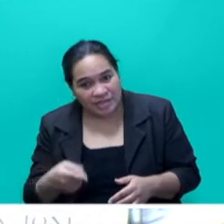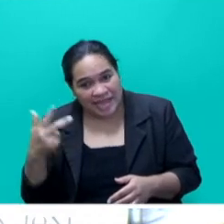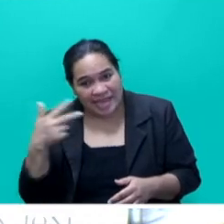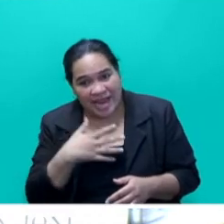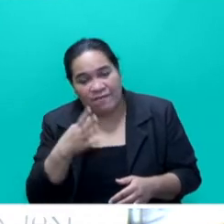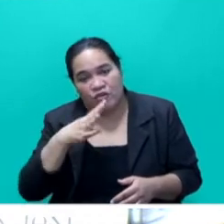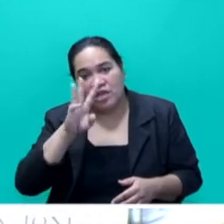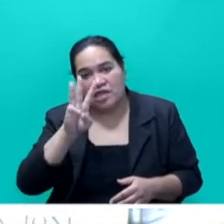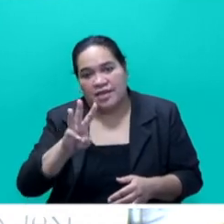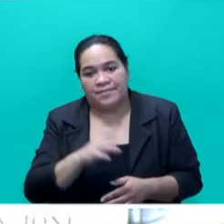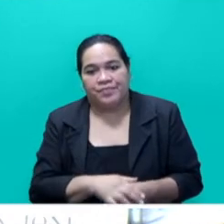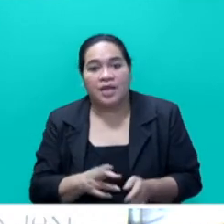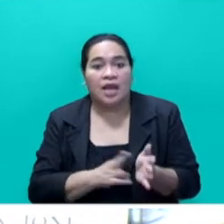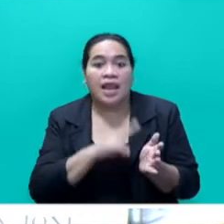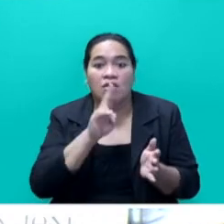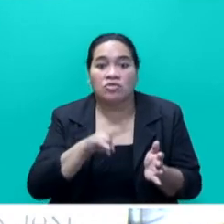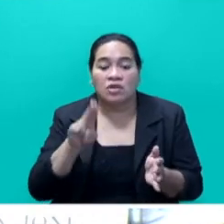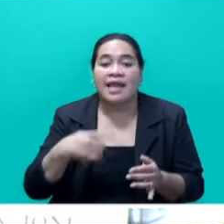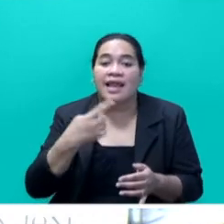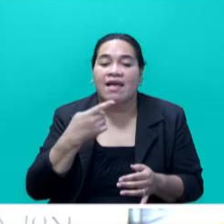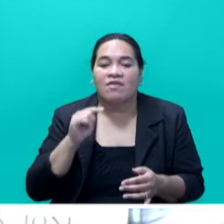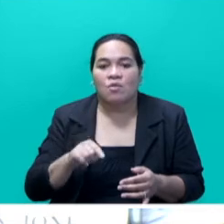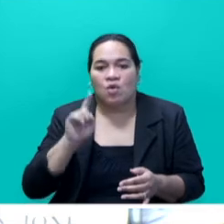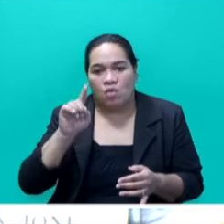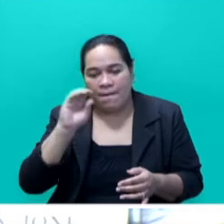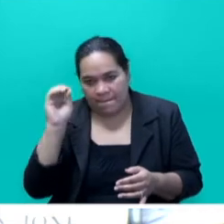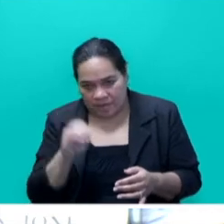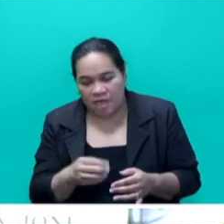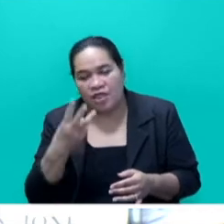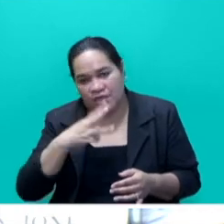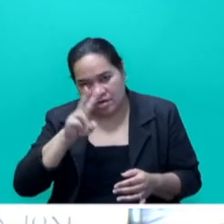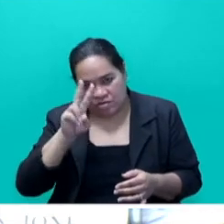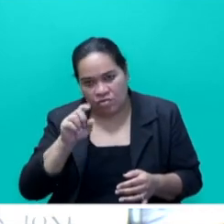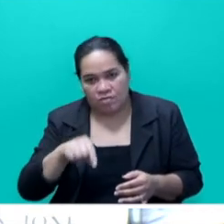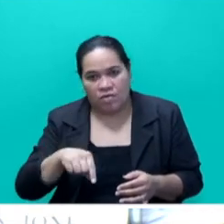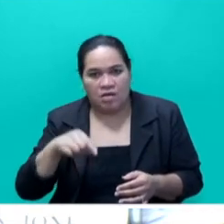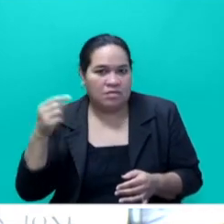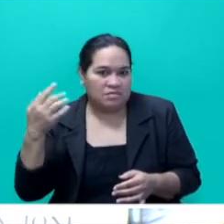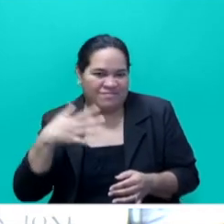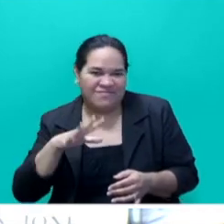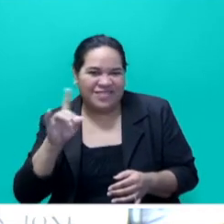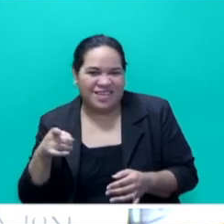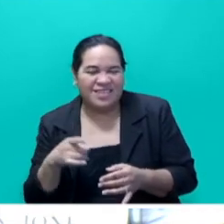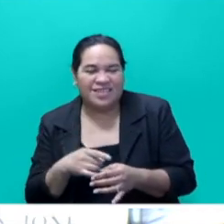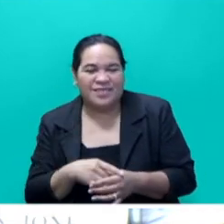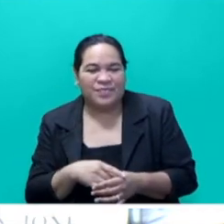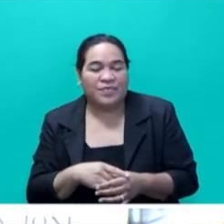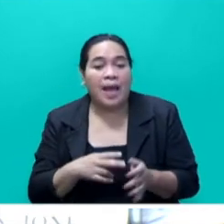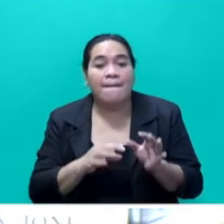32,843. Nosori, 11.1% also, 32,843. Ba